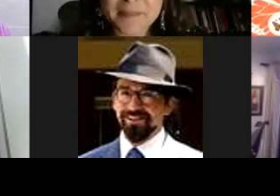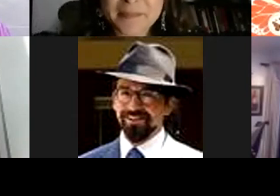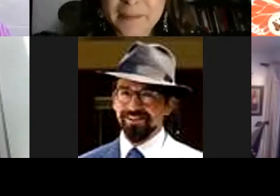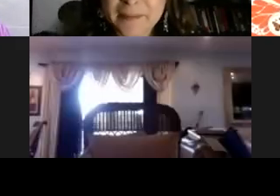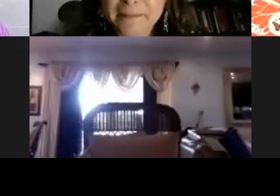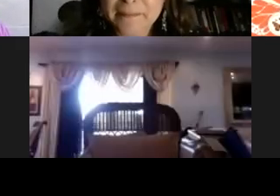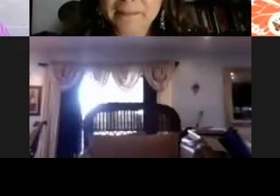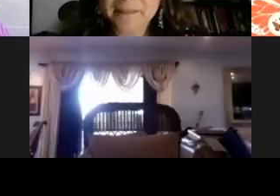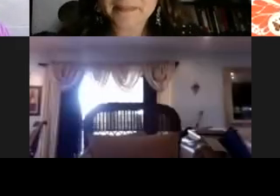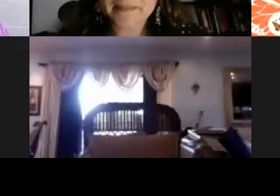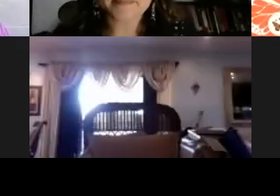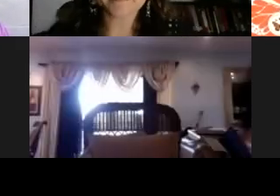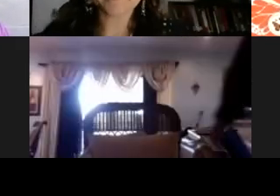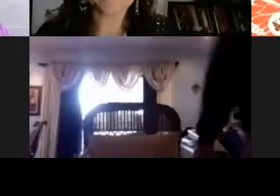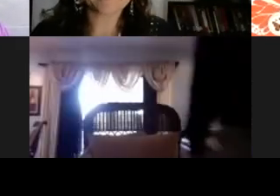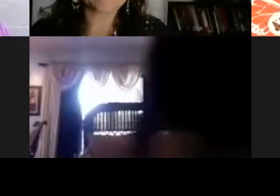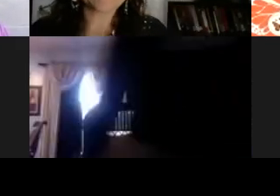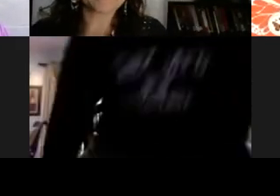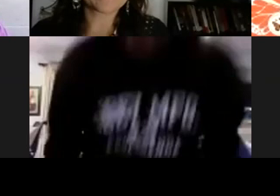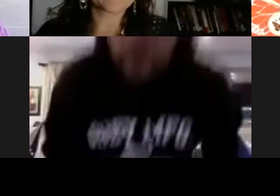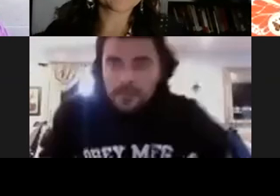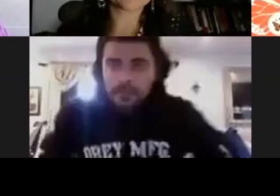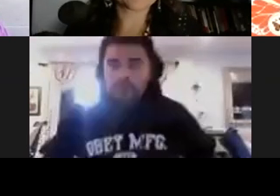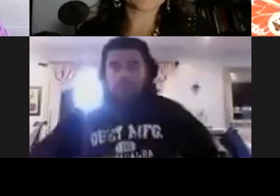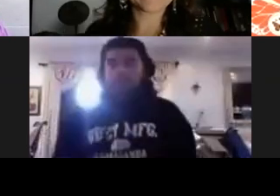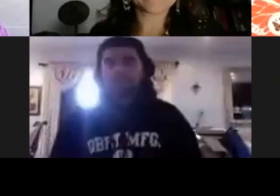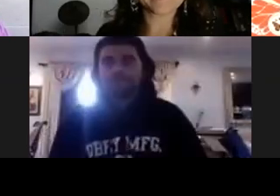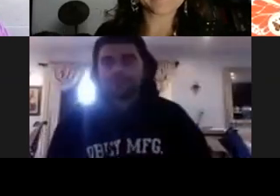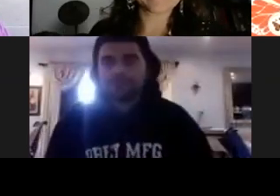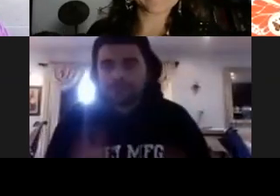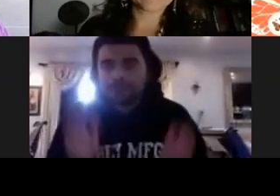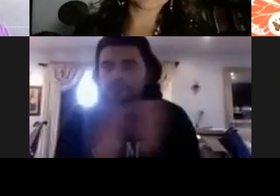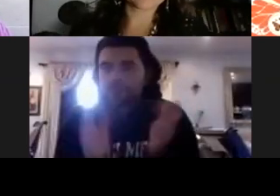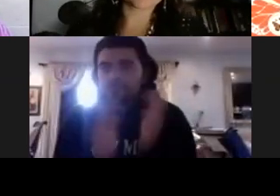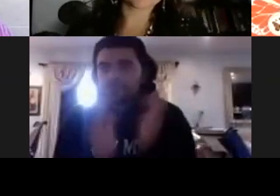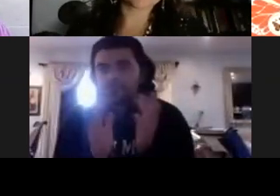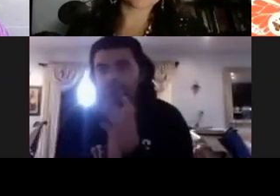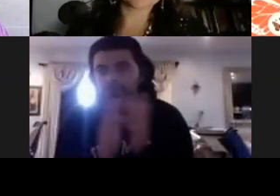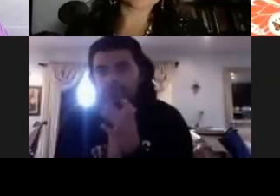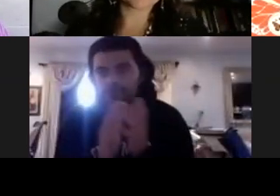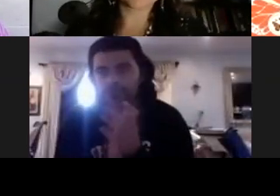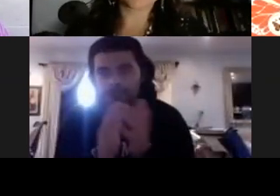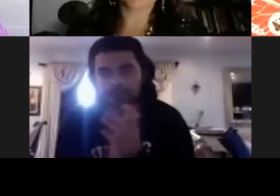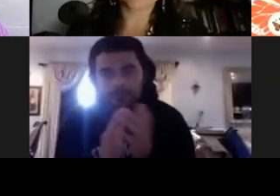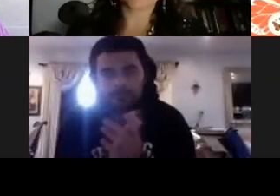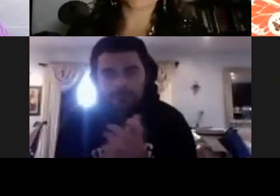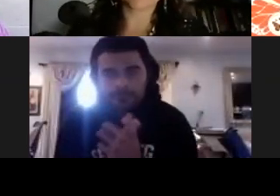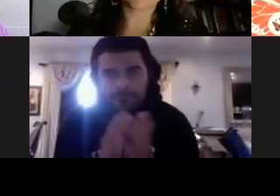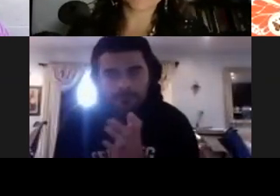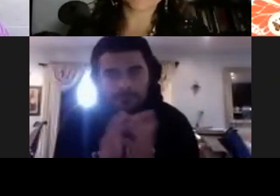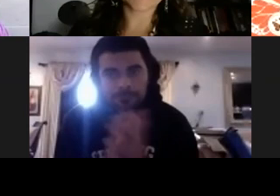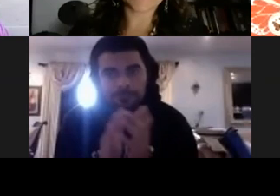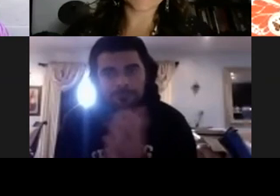So now it is the time to end this event for today, but we will continue to